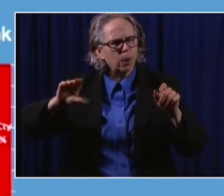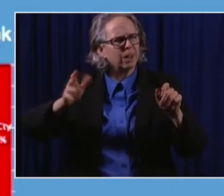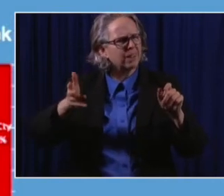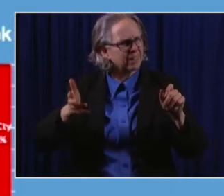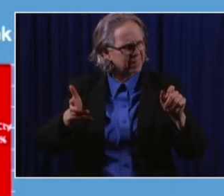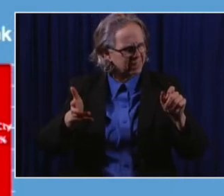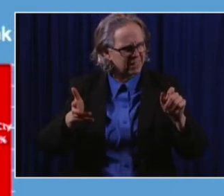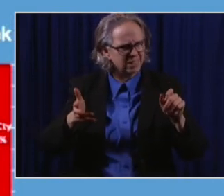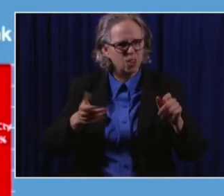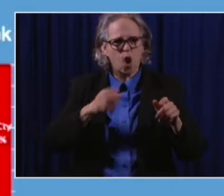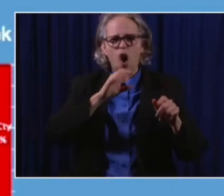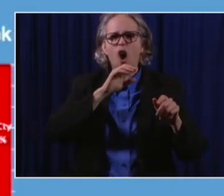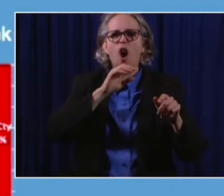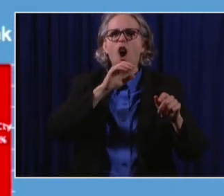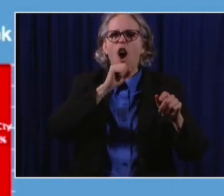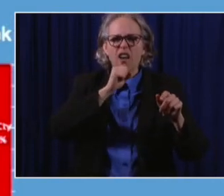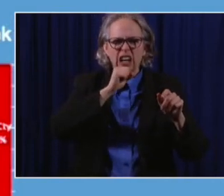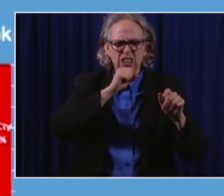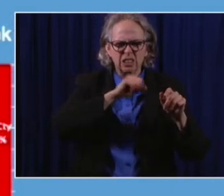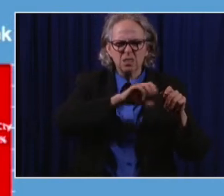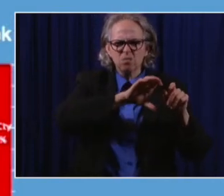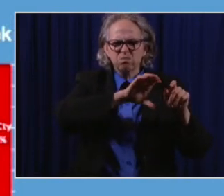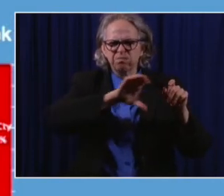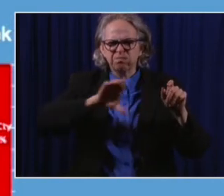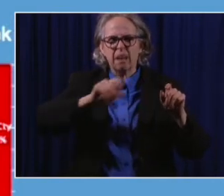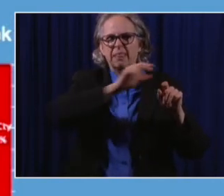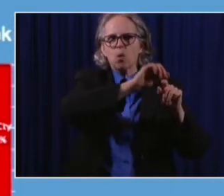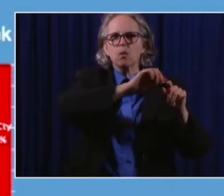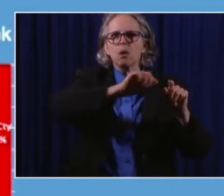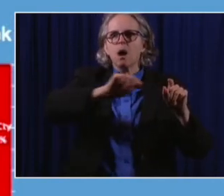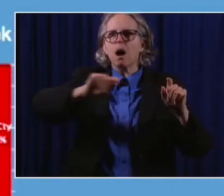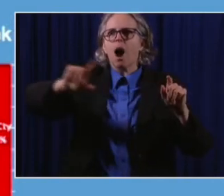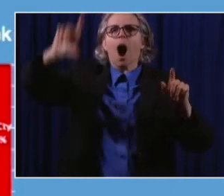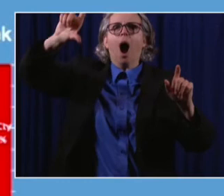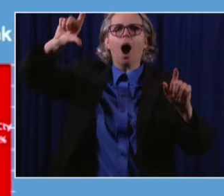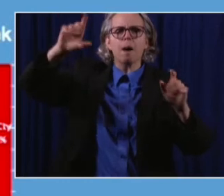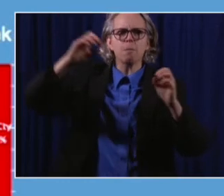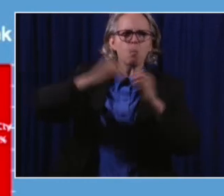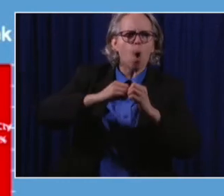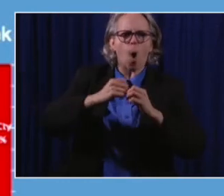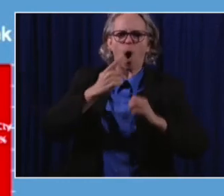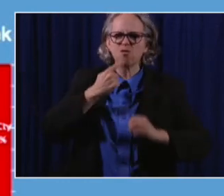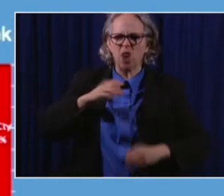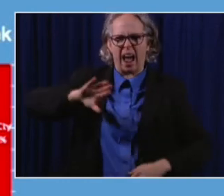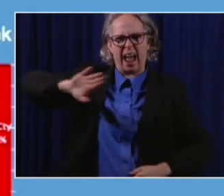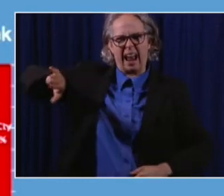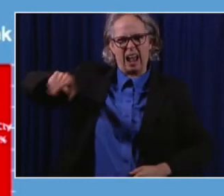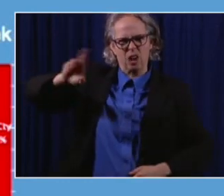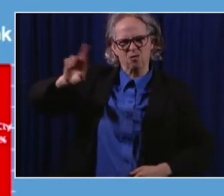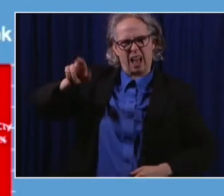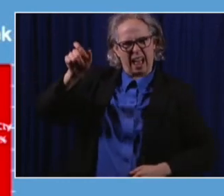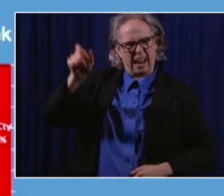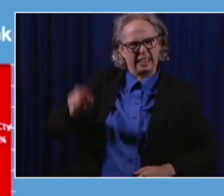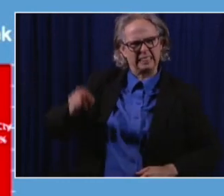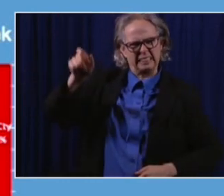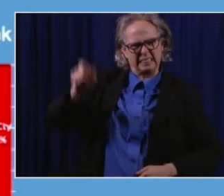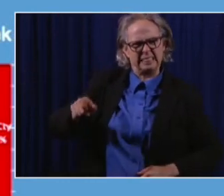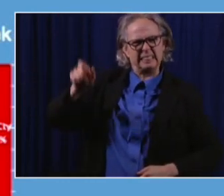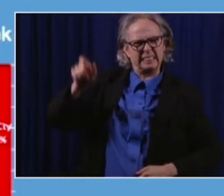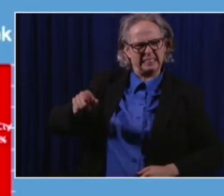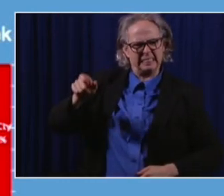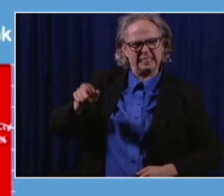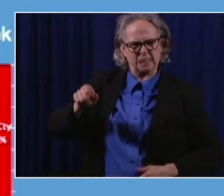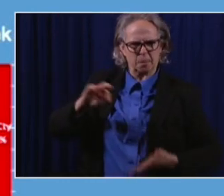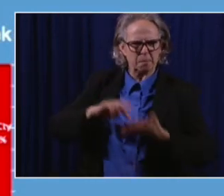orange, and then red is the biggest, pretty much that we have seen it. It was fairly high